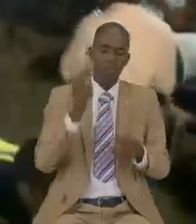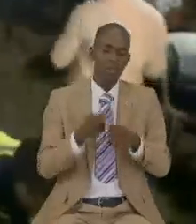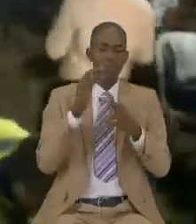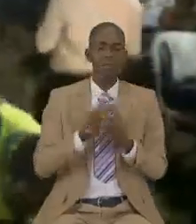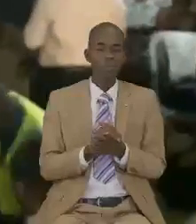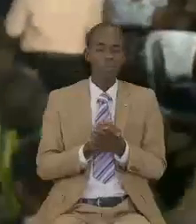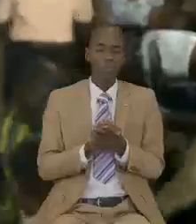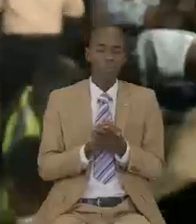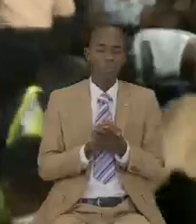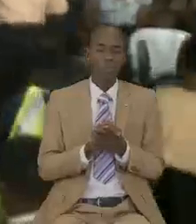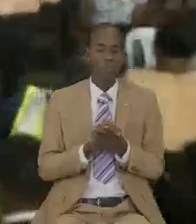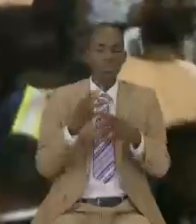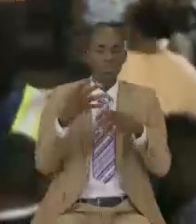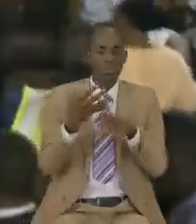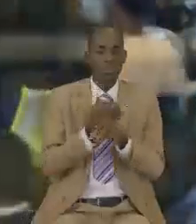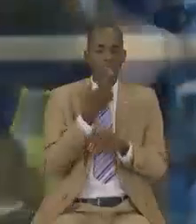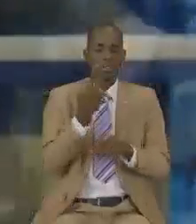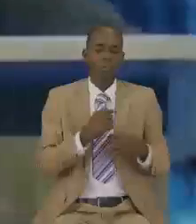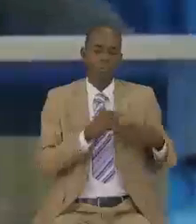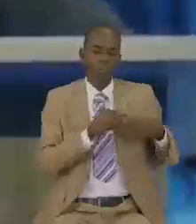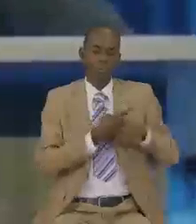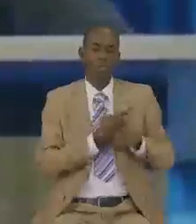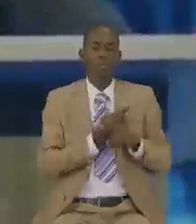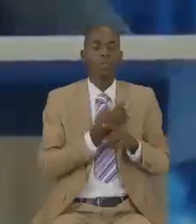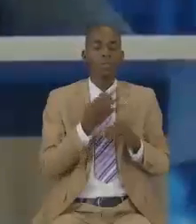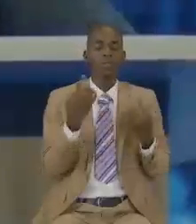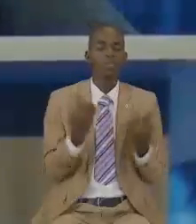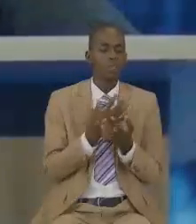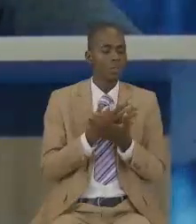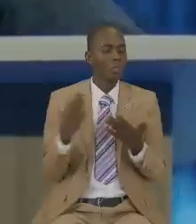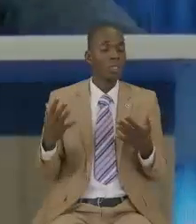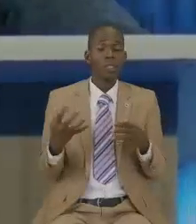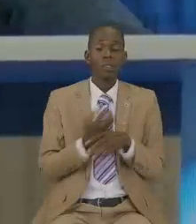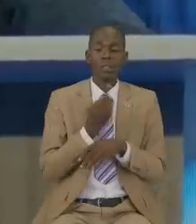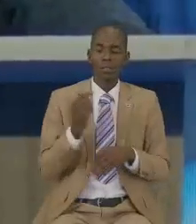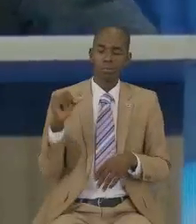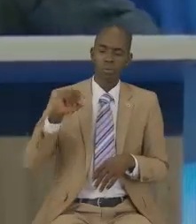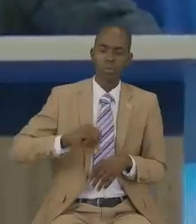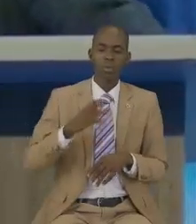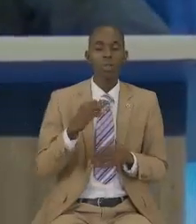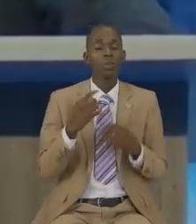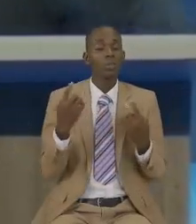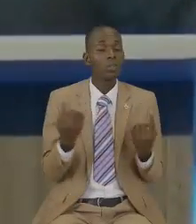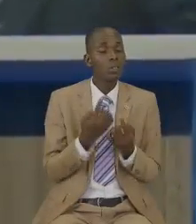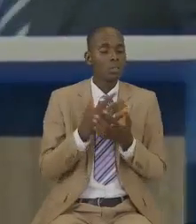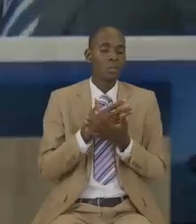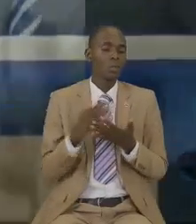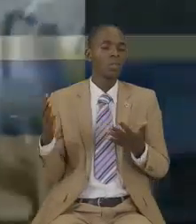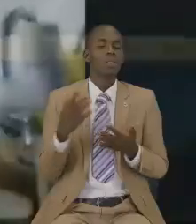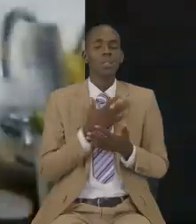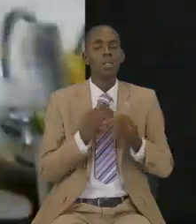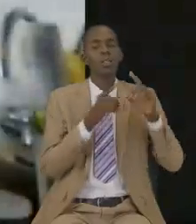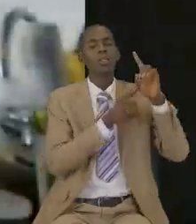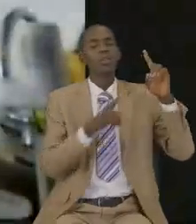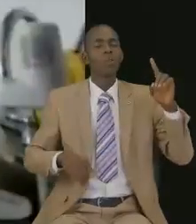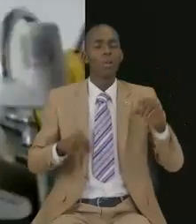name. Take the guilt of sin away. Take the condemnation of sin away. And Lord, I